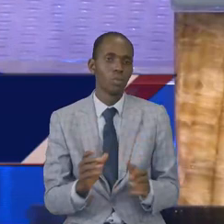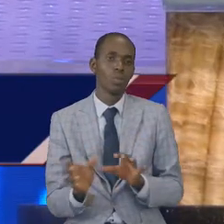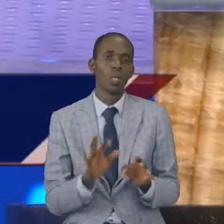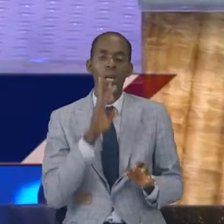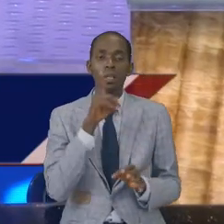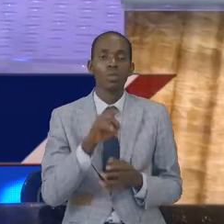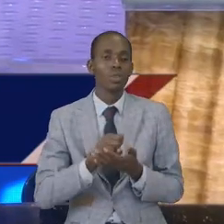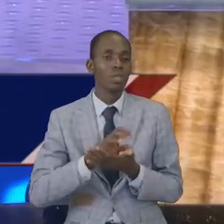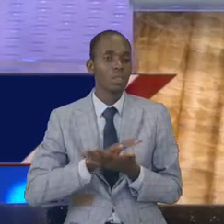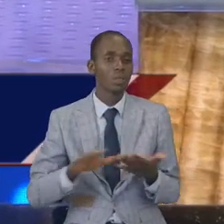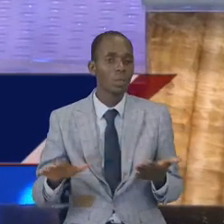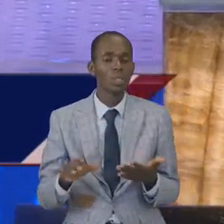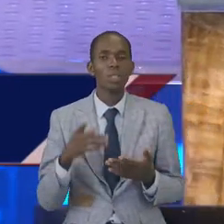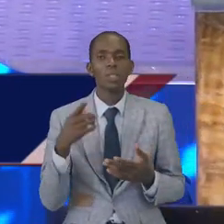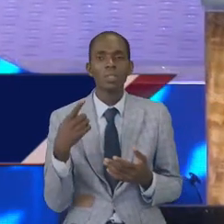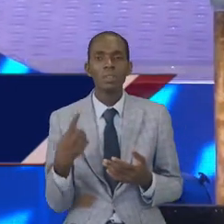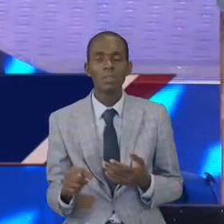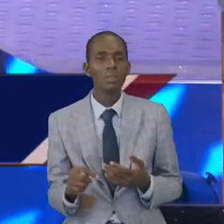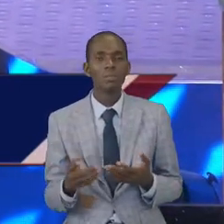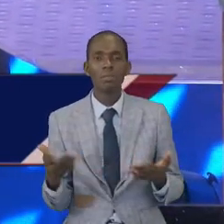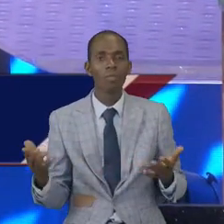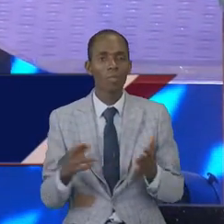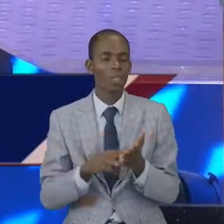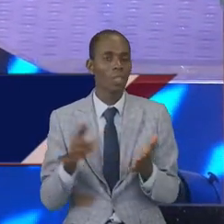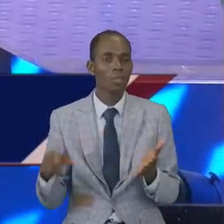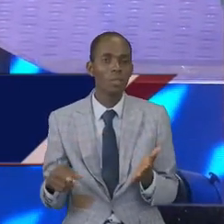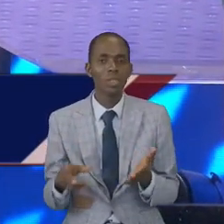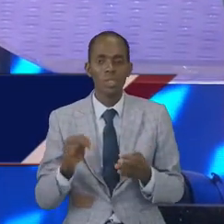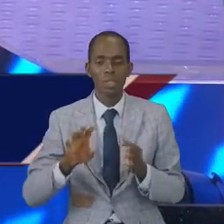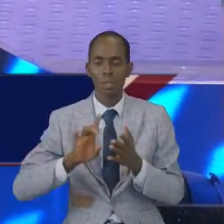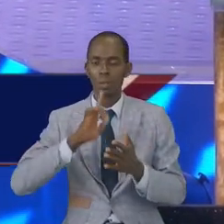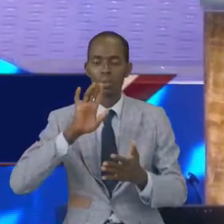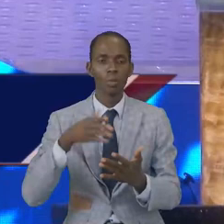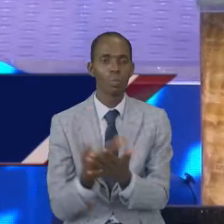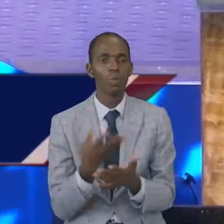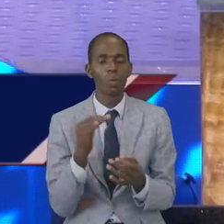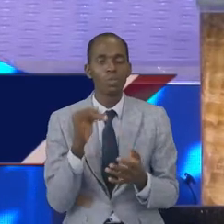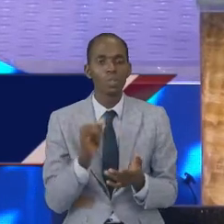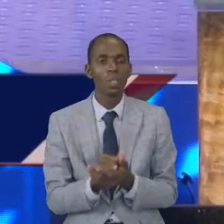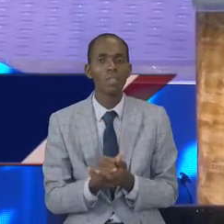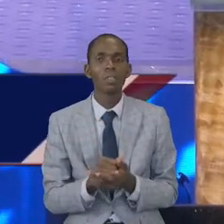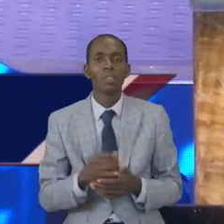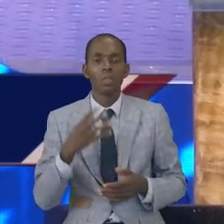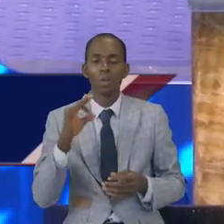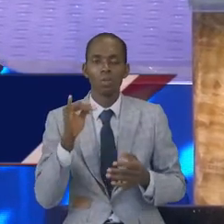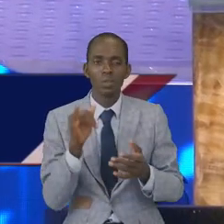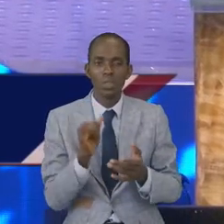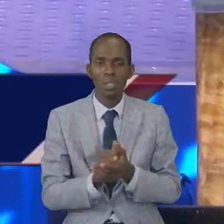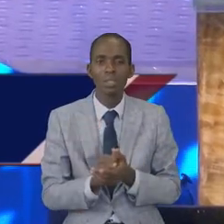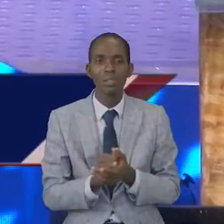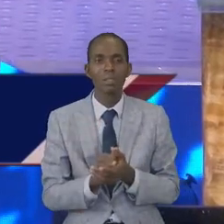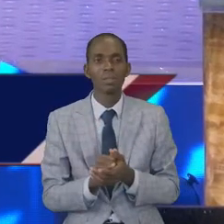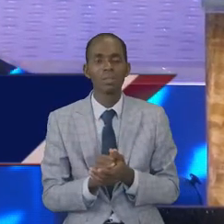now? The reward and the result, the evidence of that sanctification,